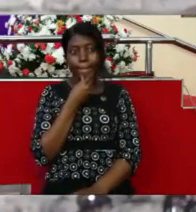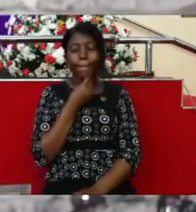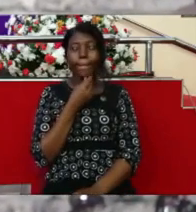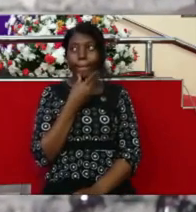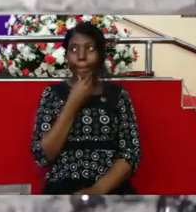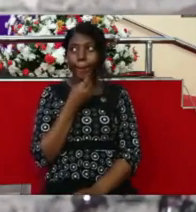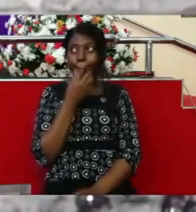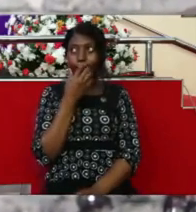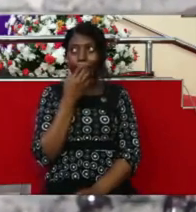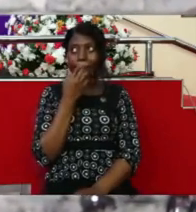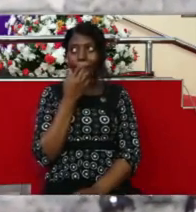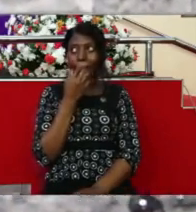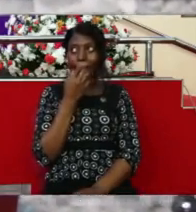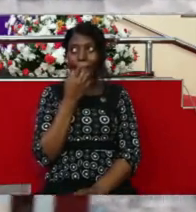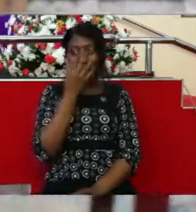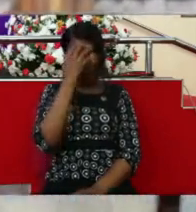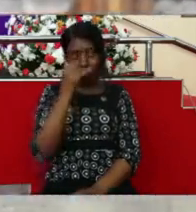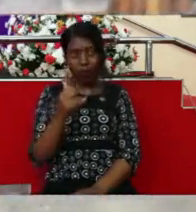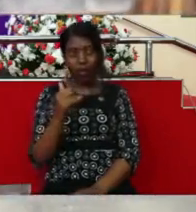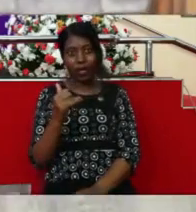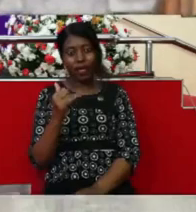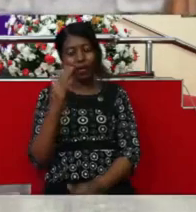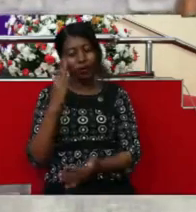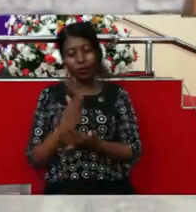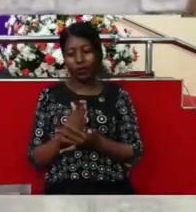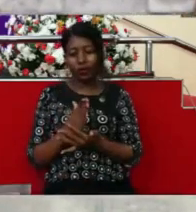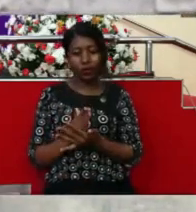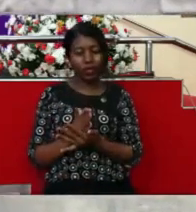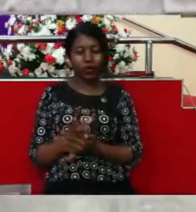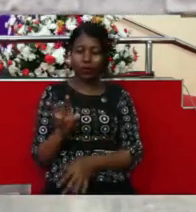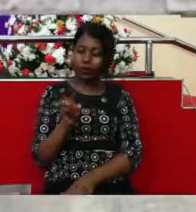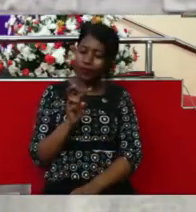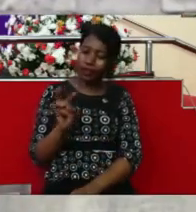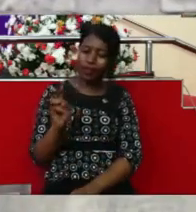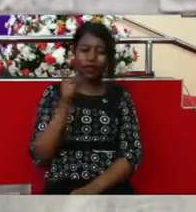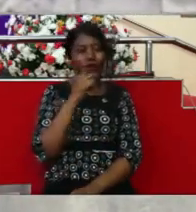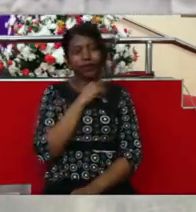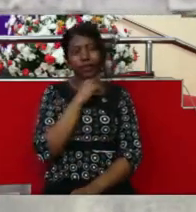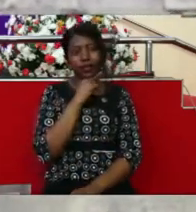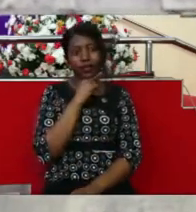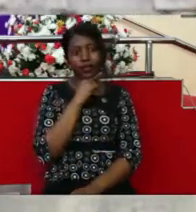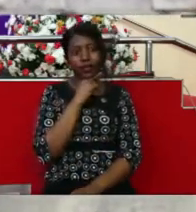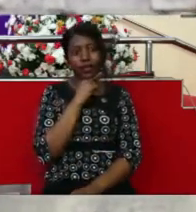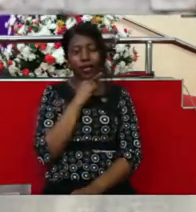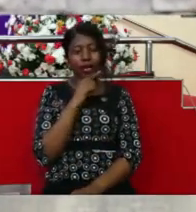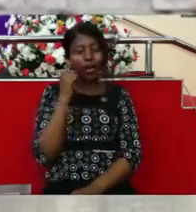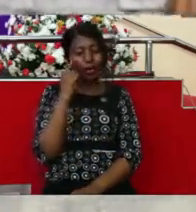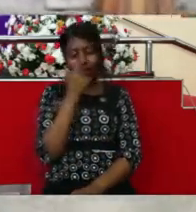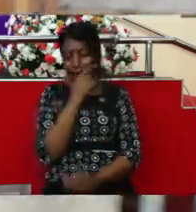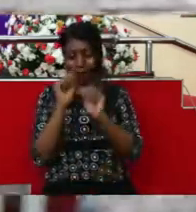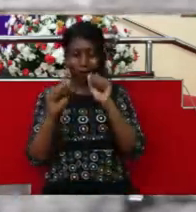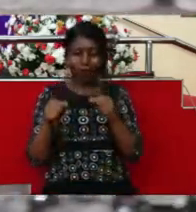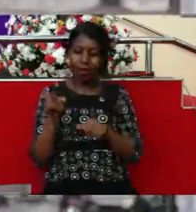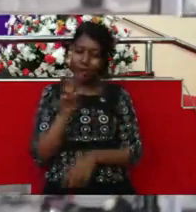Because surely the eye has seen. And the eye can see. And